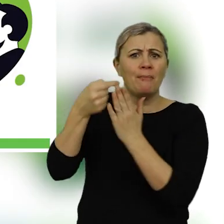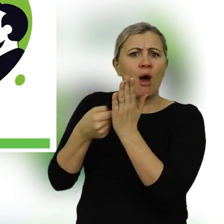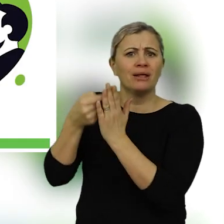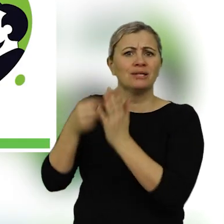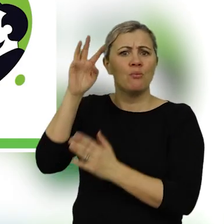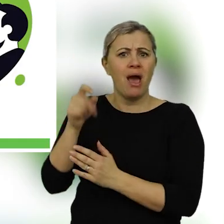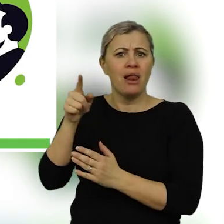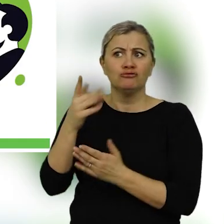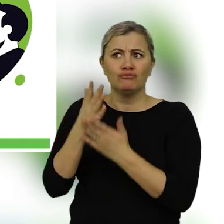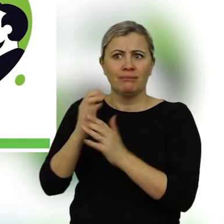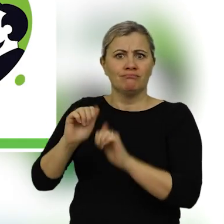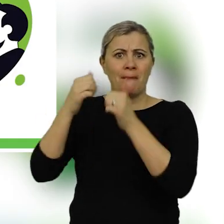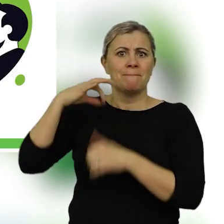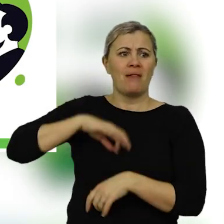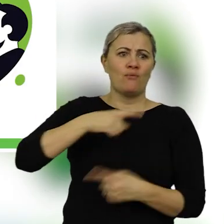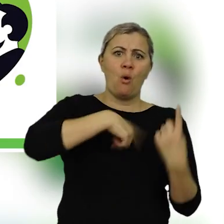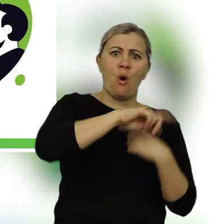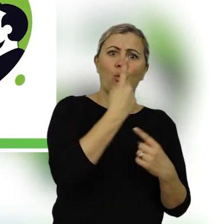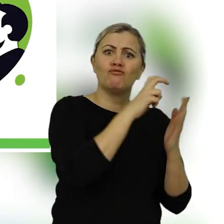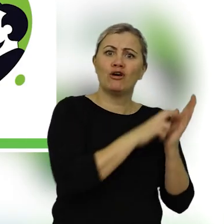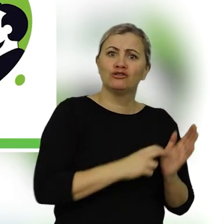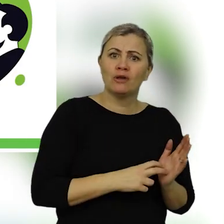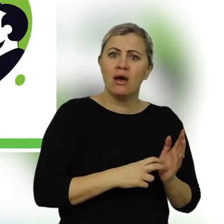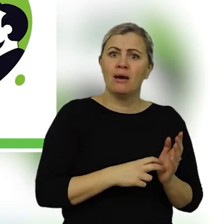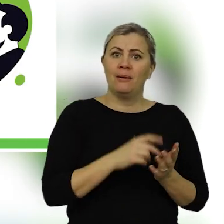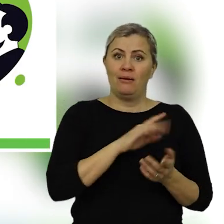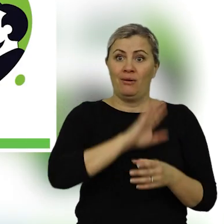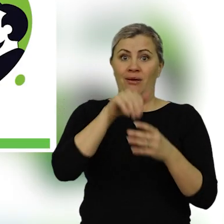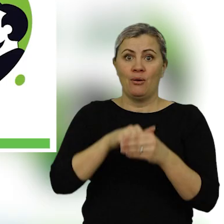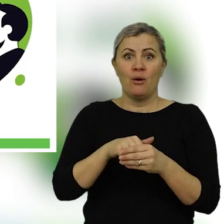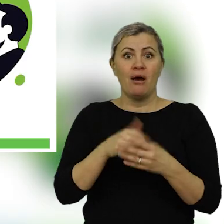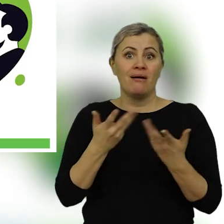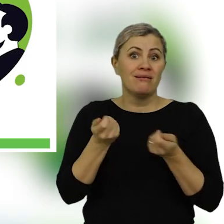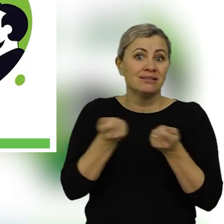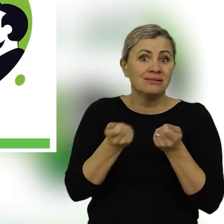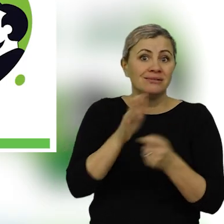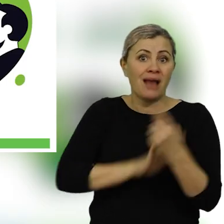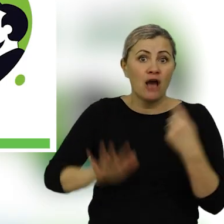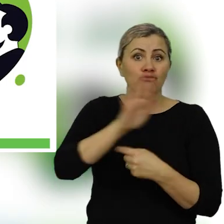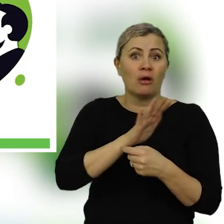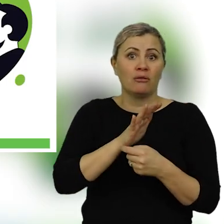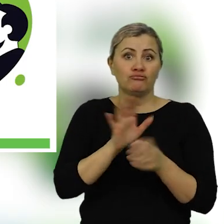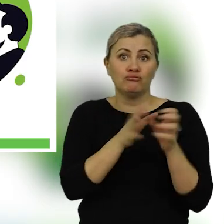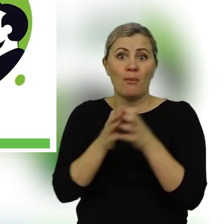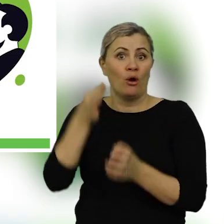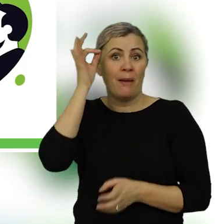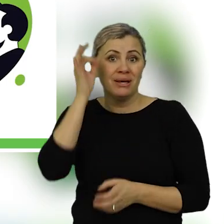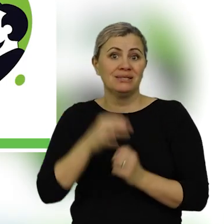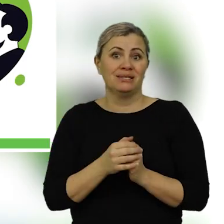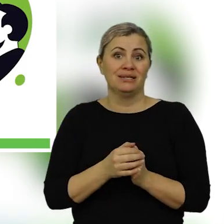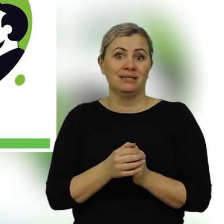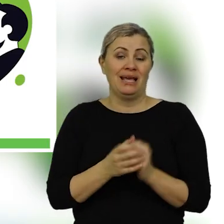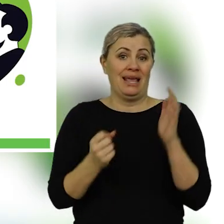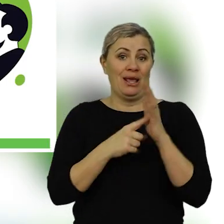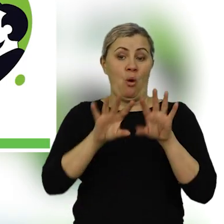our registrants, whether it be sitting on national steering groups or responding to consultations. And key to all of this is